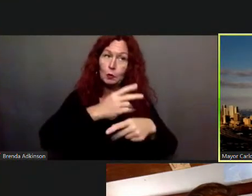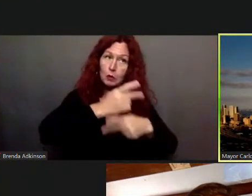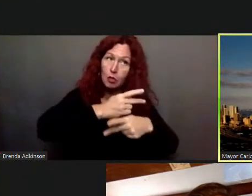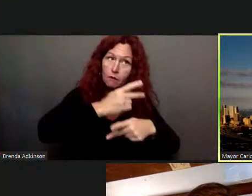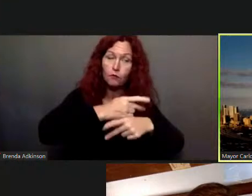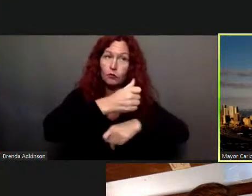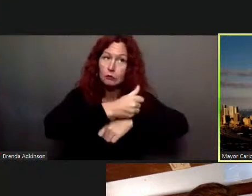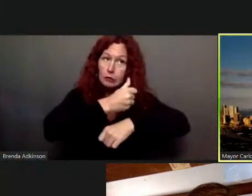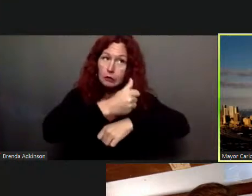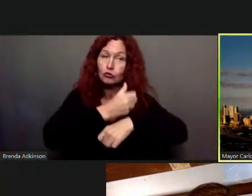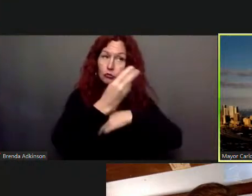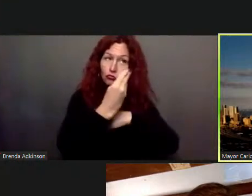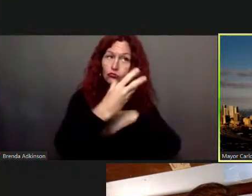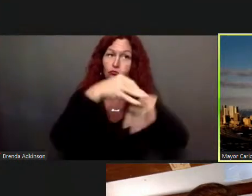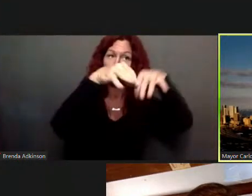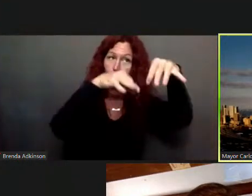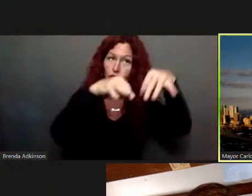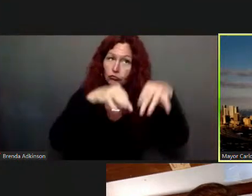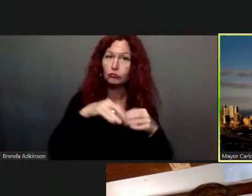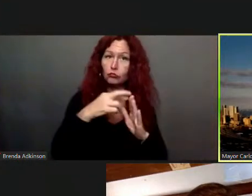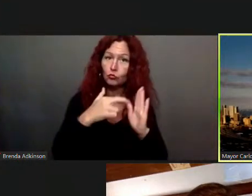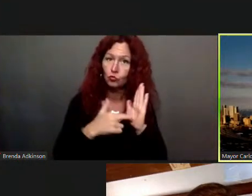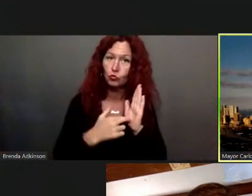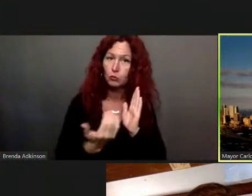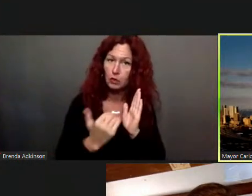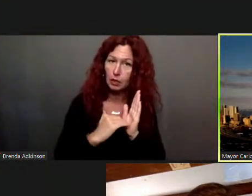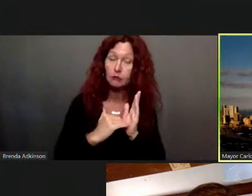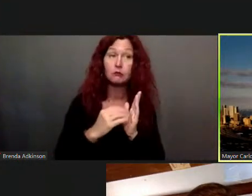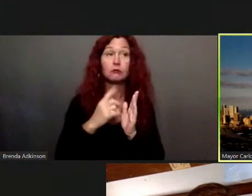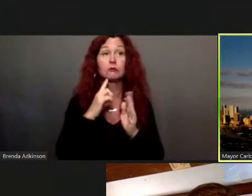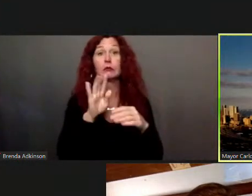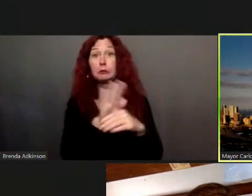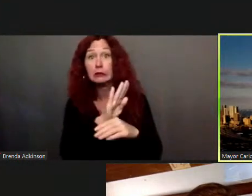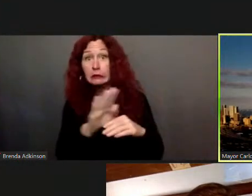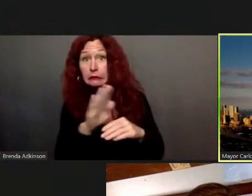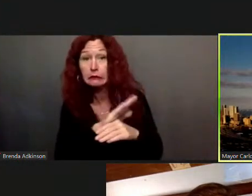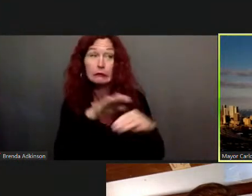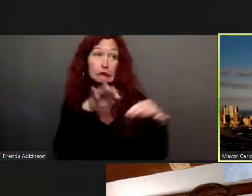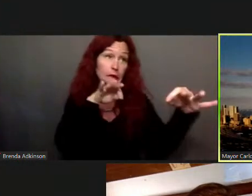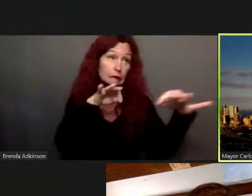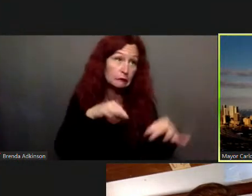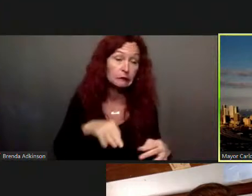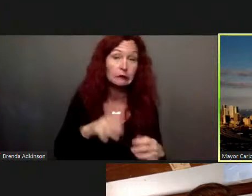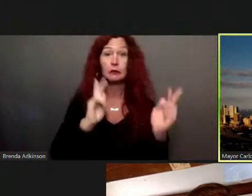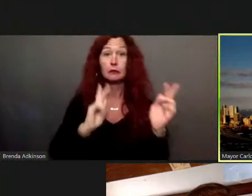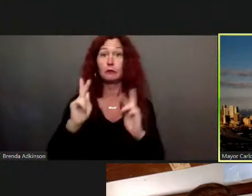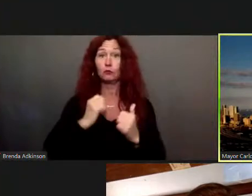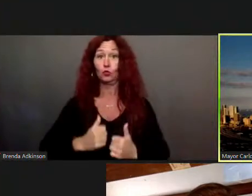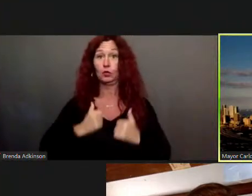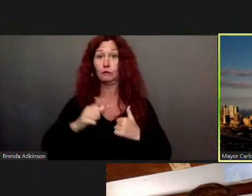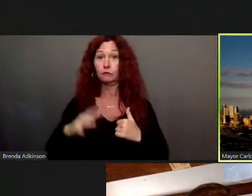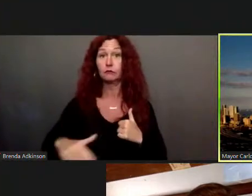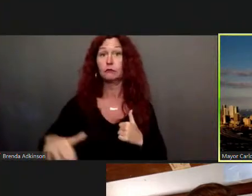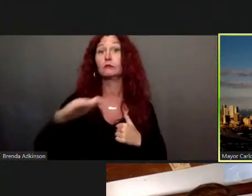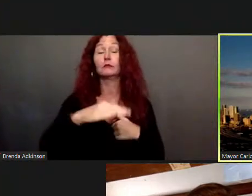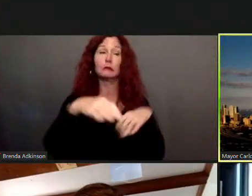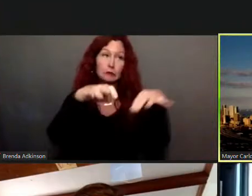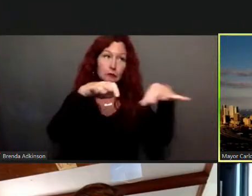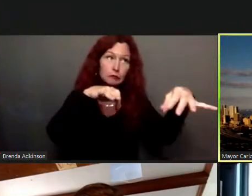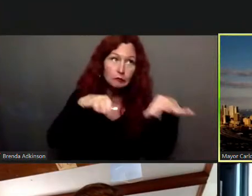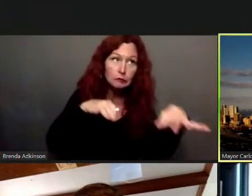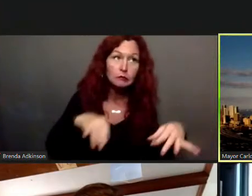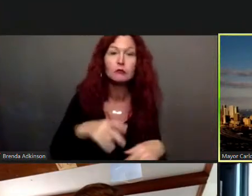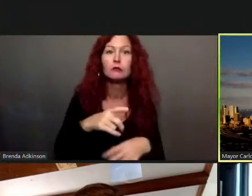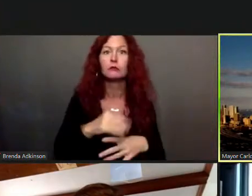to in those areas for people that need them, masks. Hopefully we can have hand sanitizers, other things to keep them safe. And the